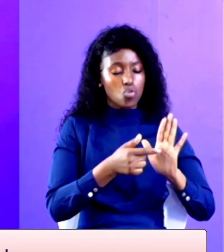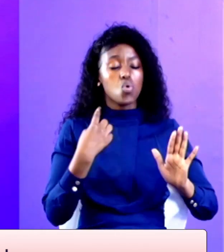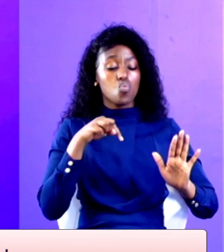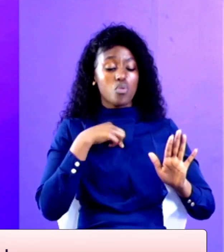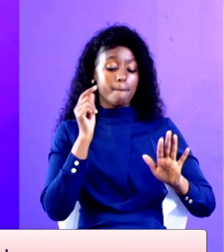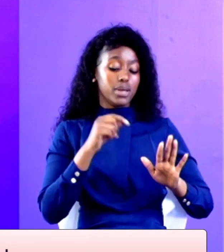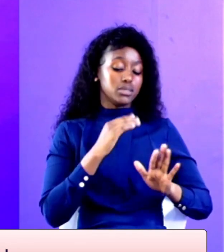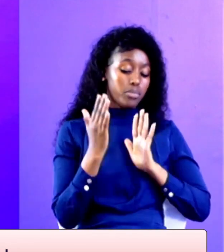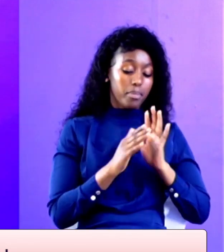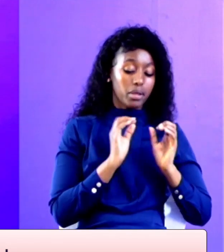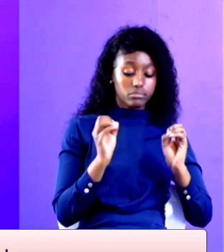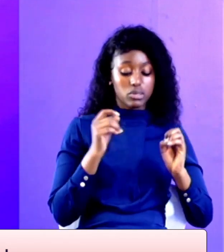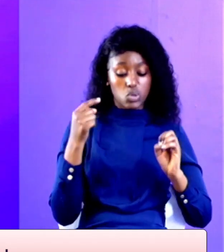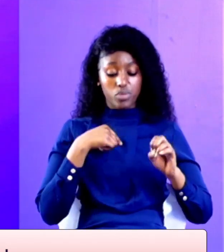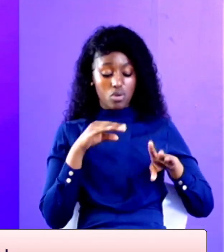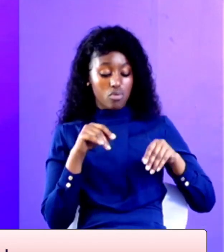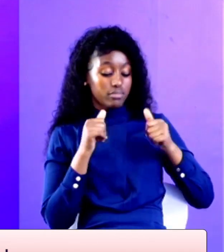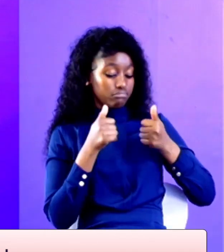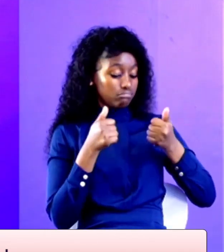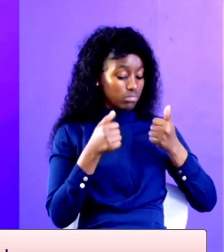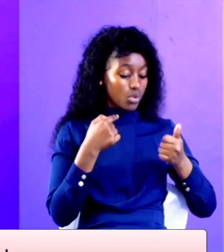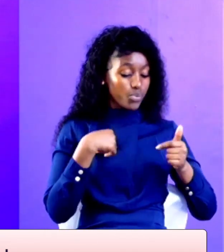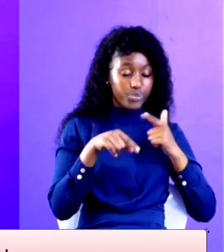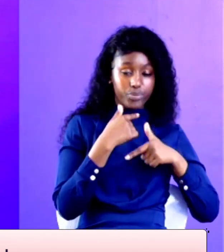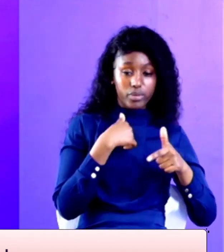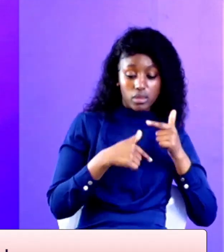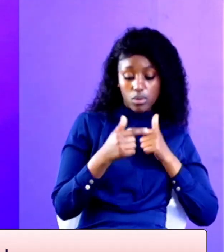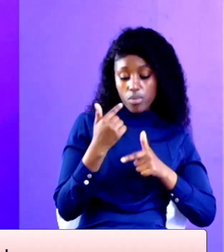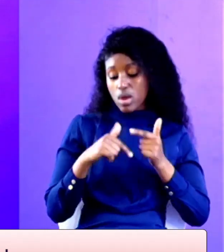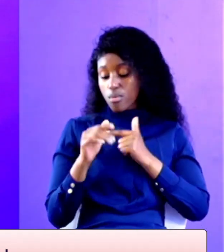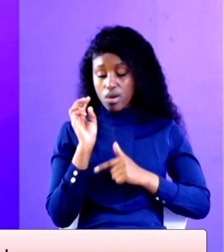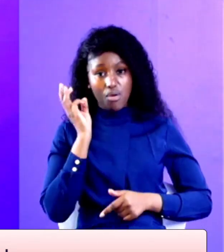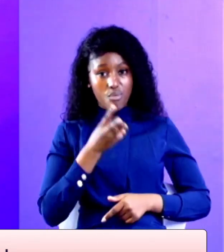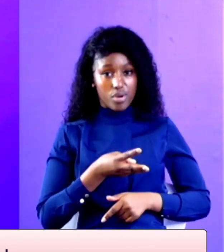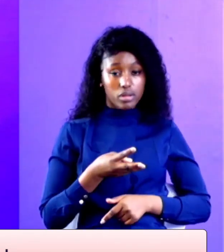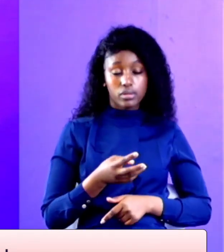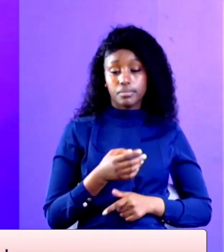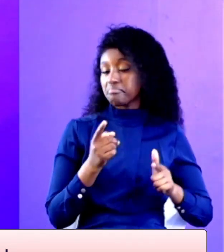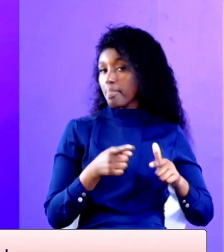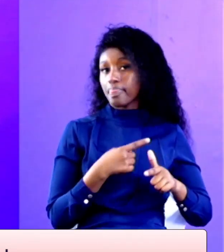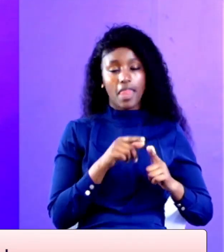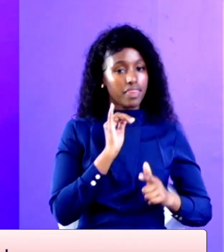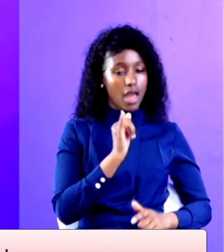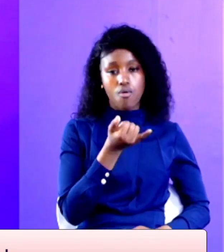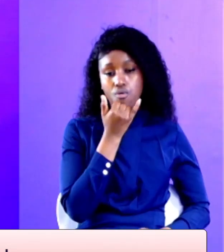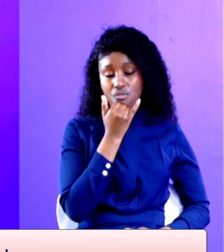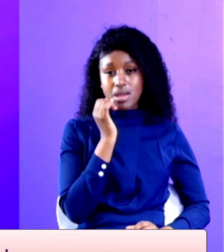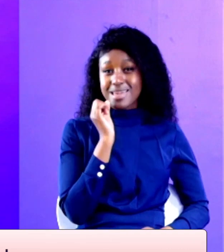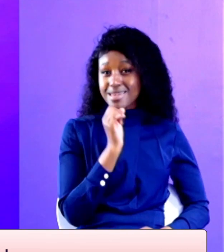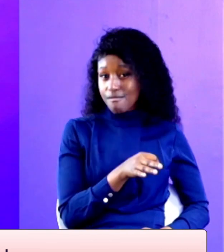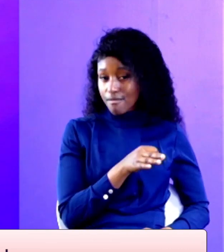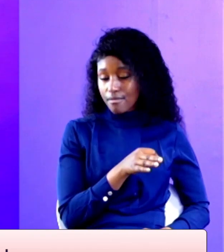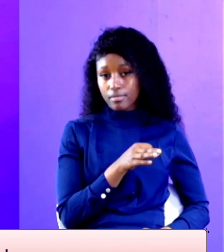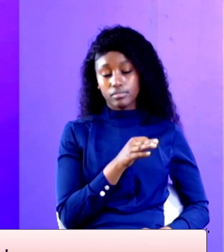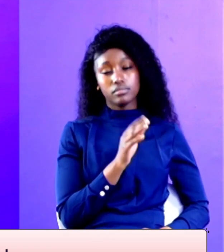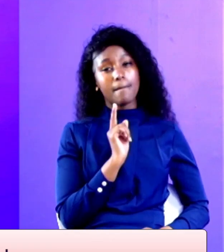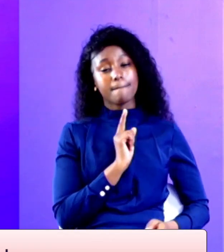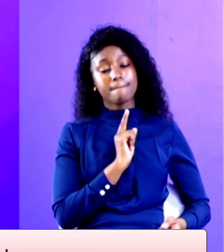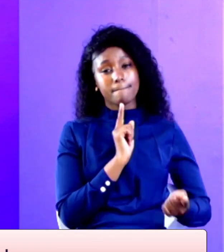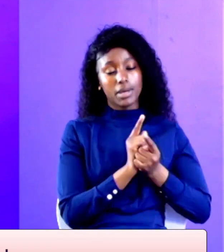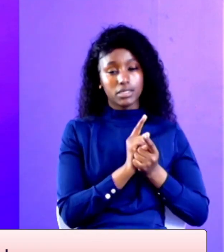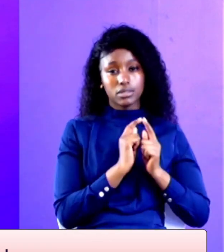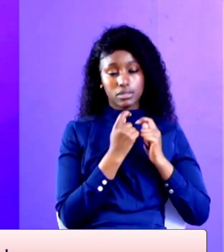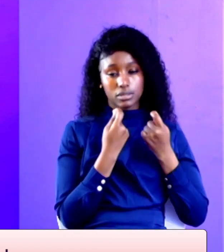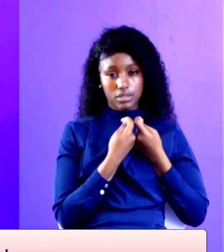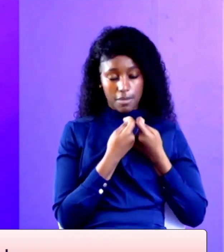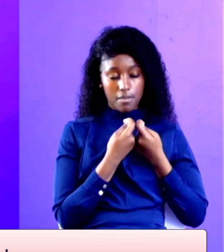not, if even we are going to play in this game, it is not easy for us to, or it was easy